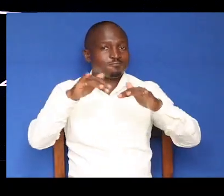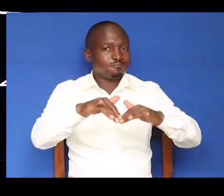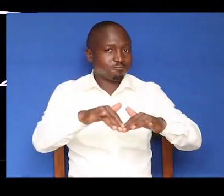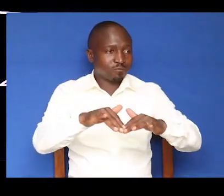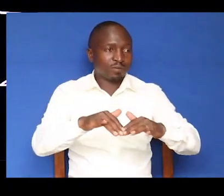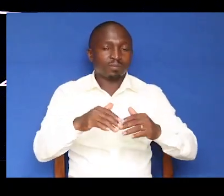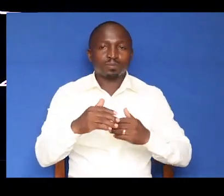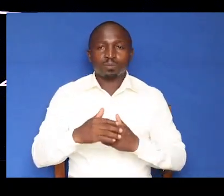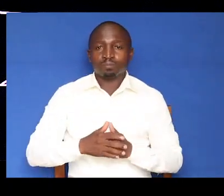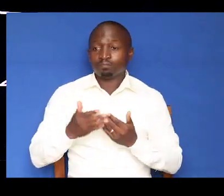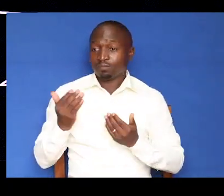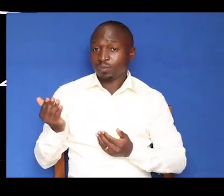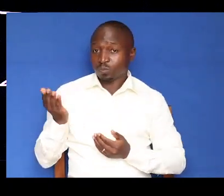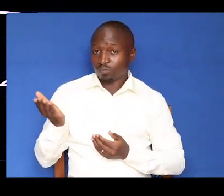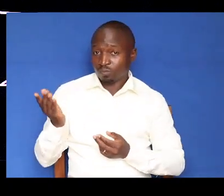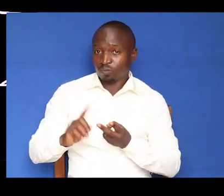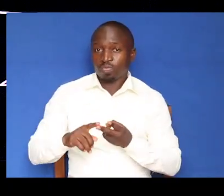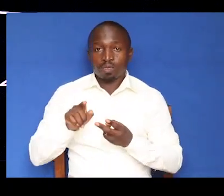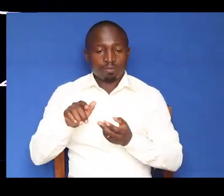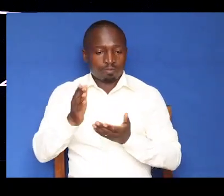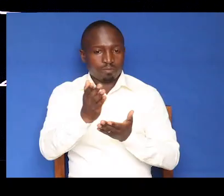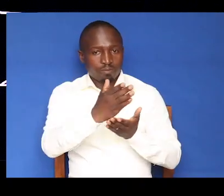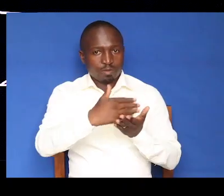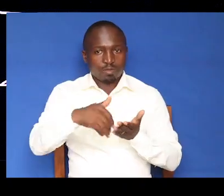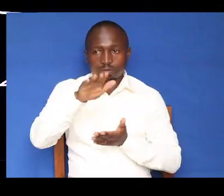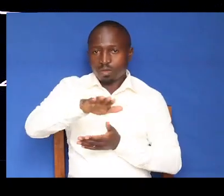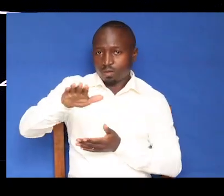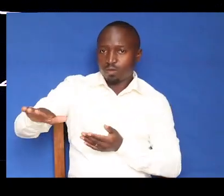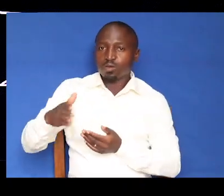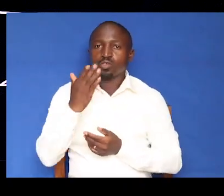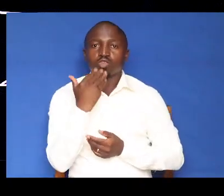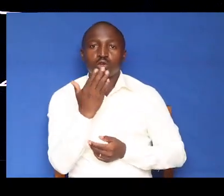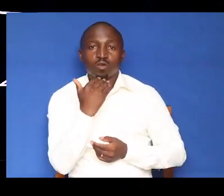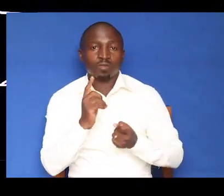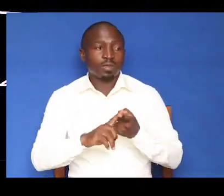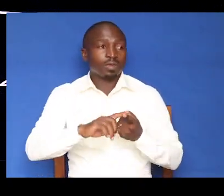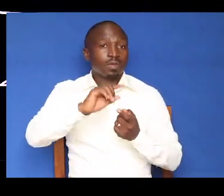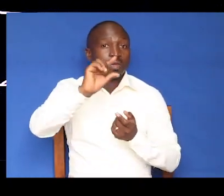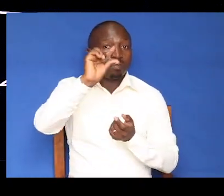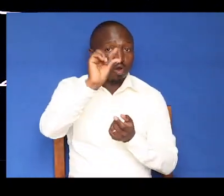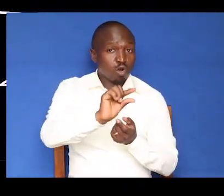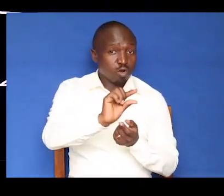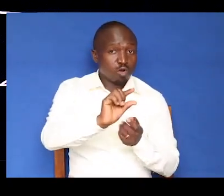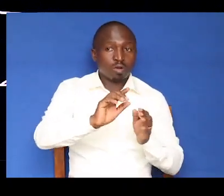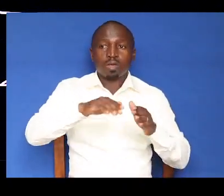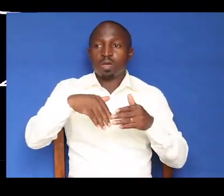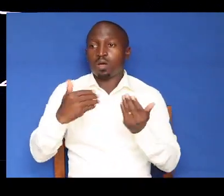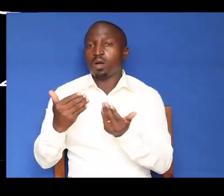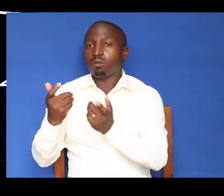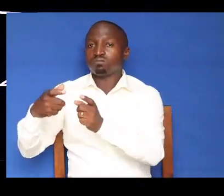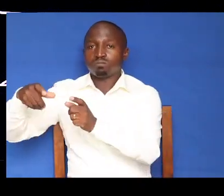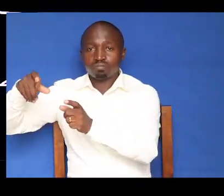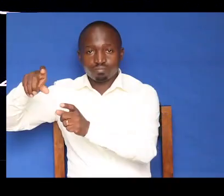flows. Thus, in some areas, salinity has been lowered or salinity has